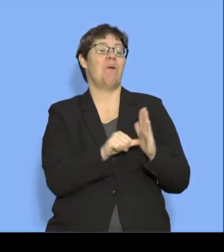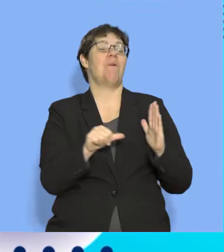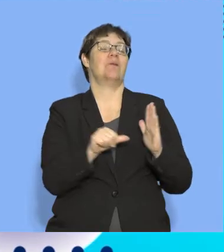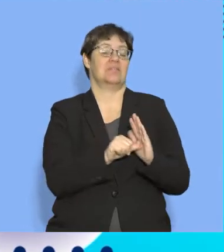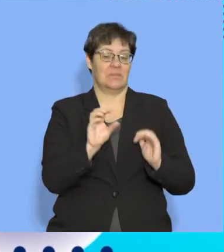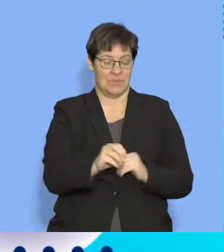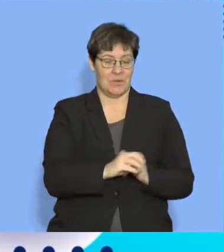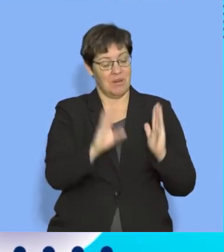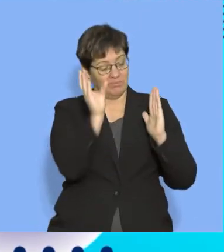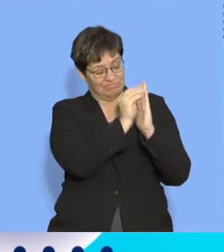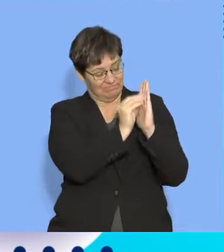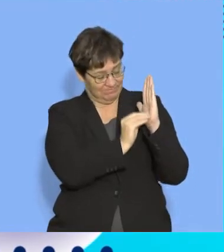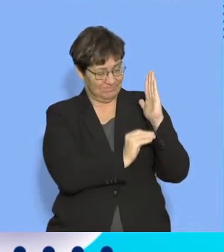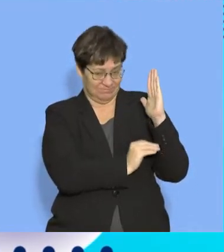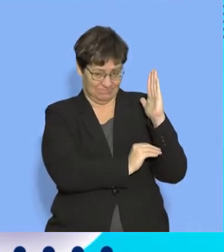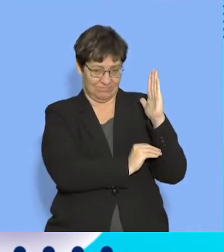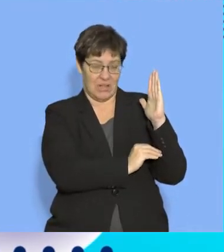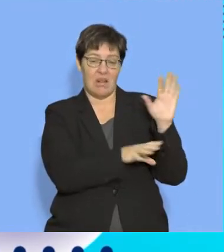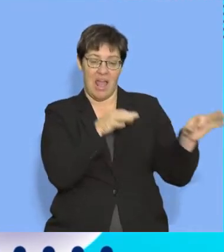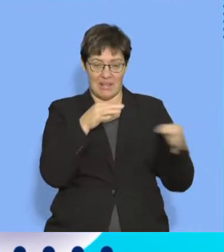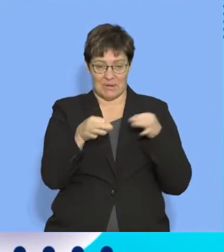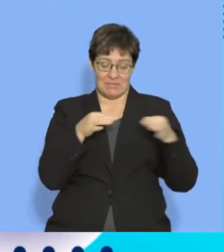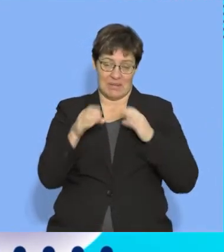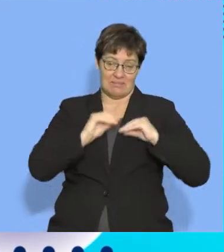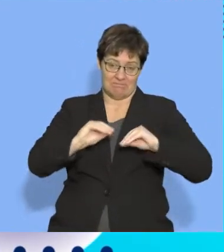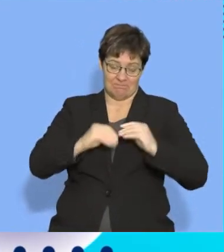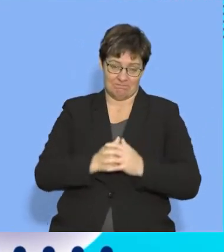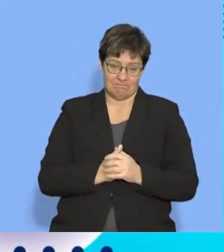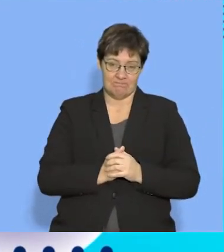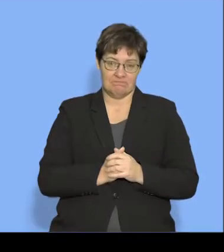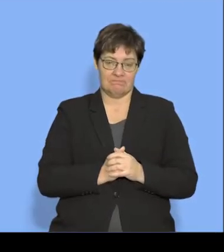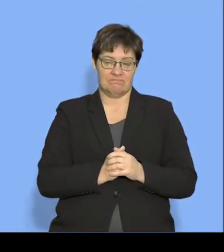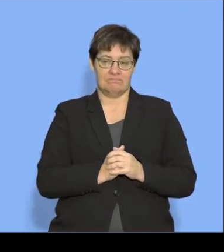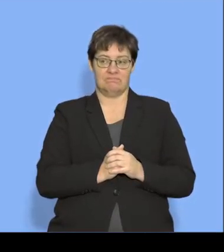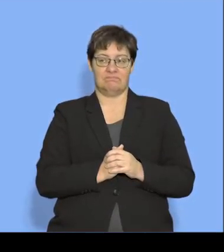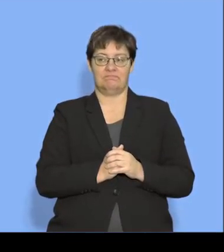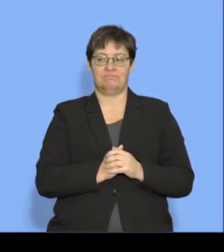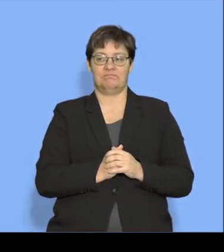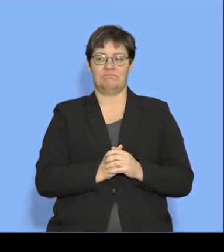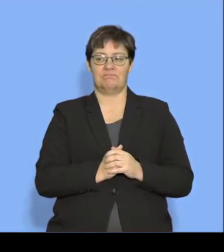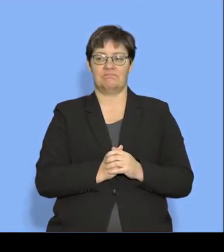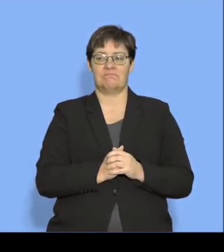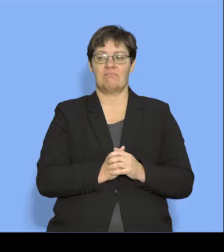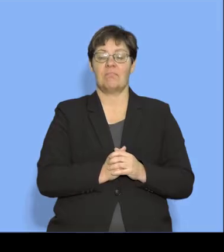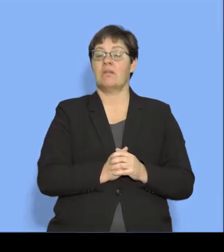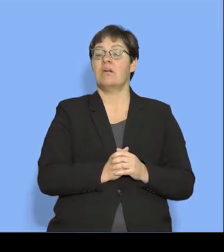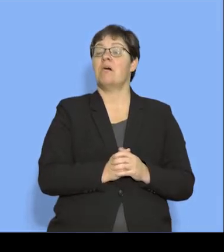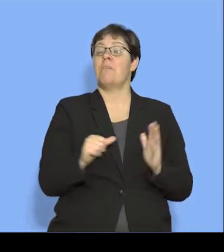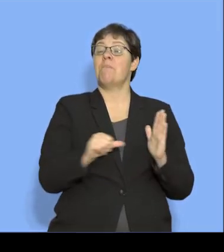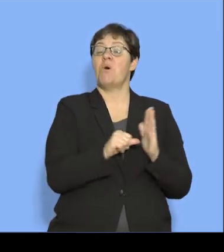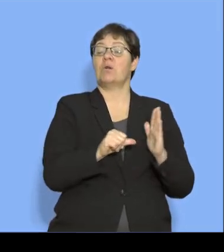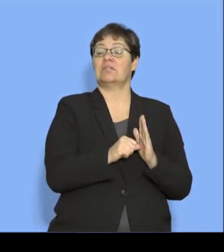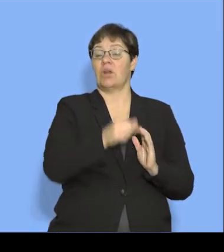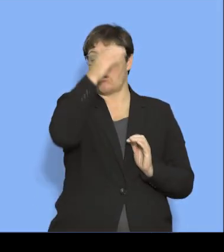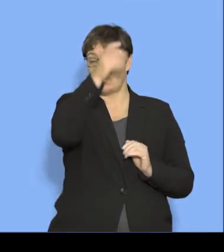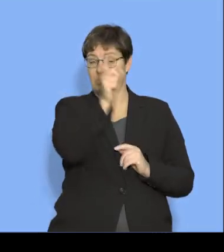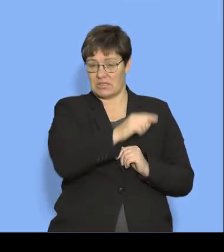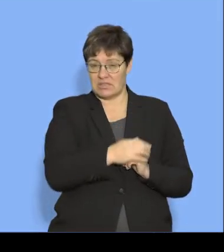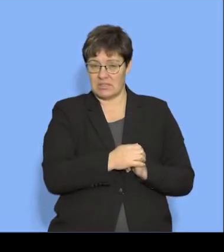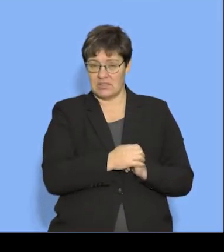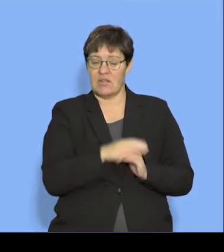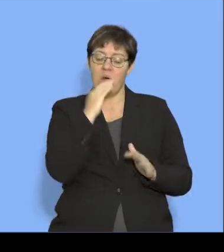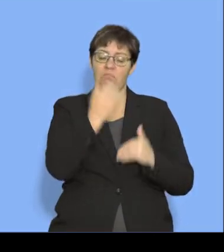you to make note of these terms as we get into the lesson. As an overview, the core concepts that we're looking at is the overview